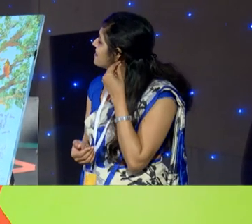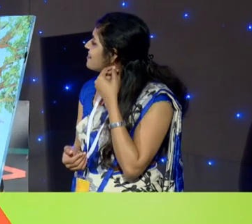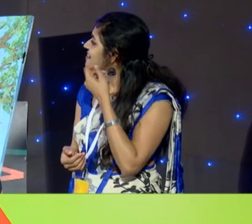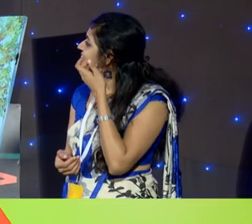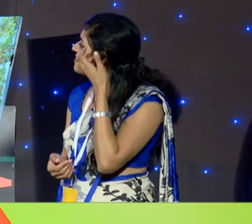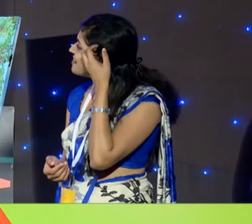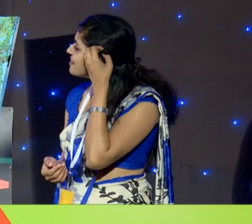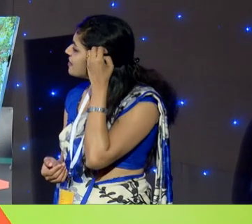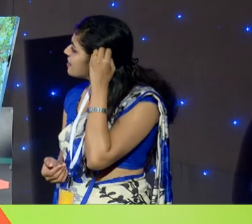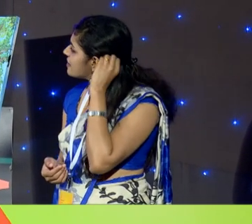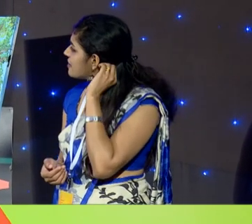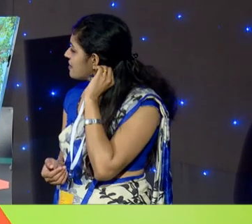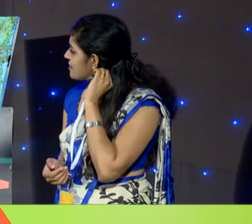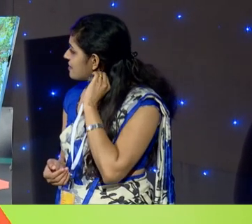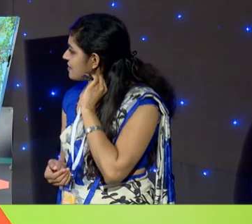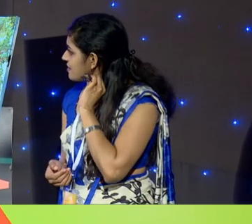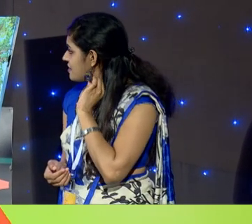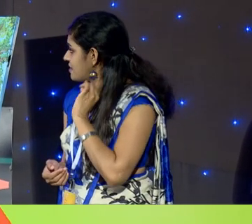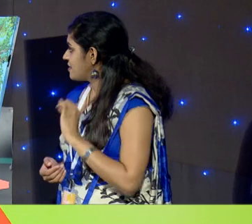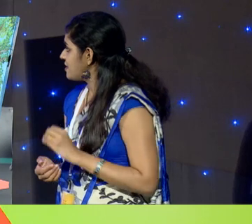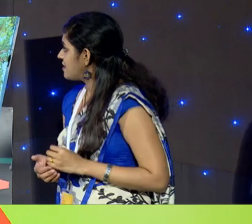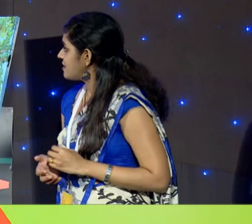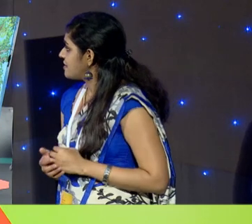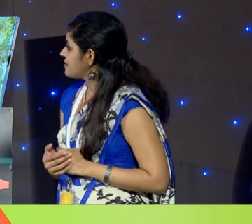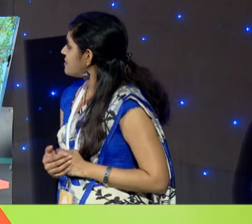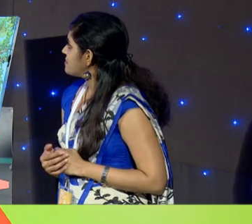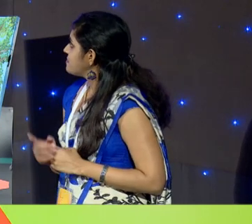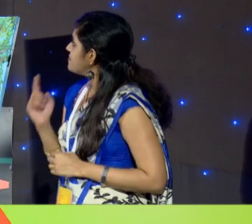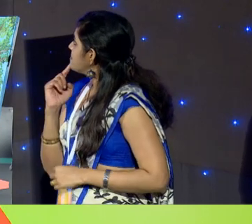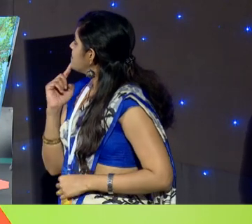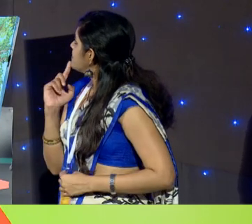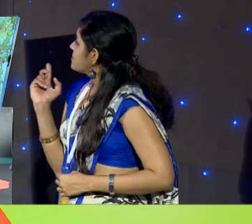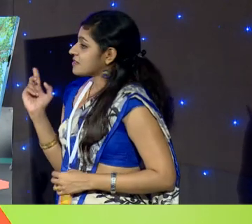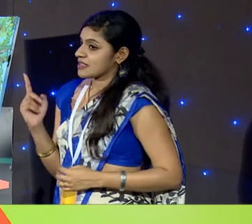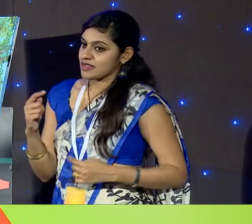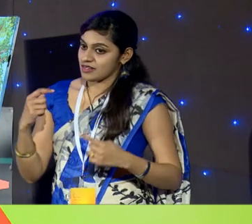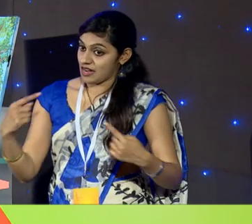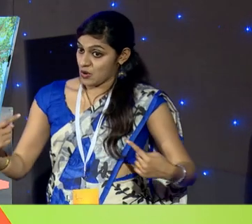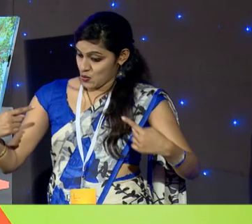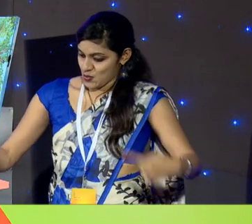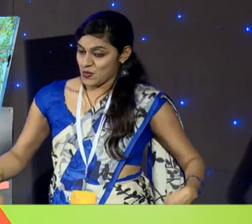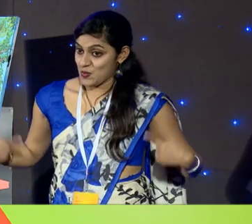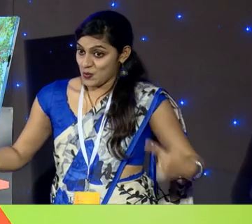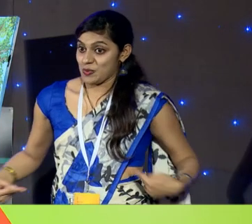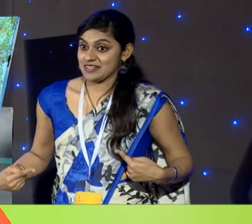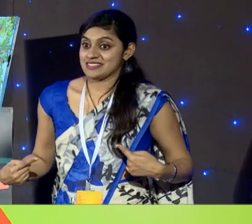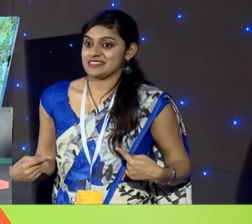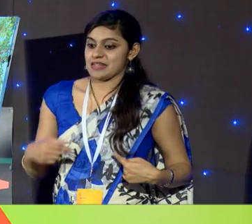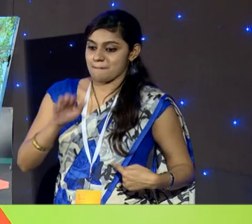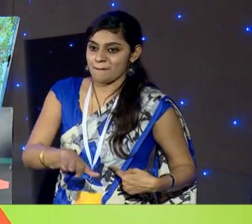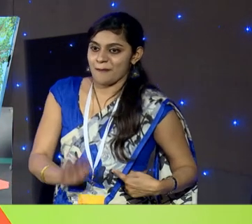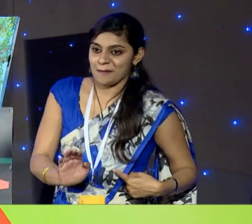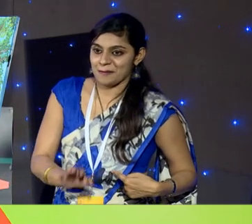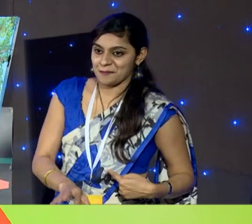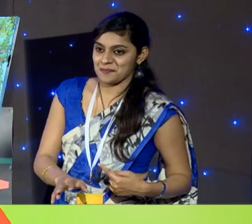talking about it. And this wheelchair basketball is already a very, very popular event. And these